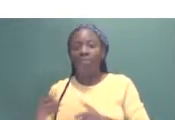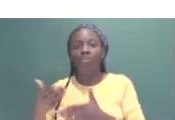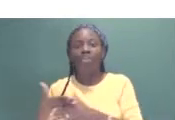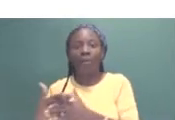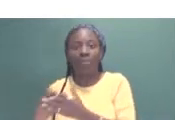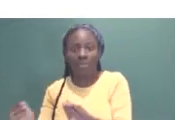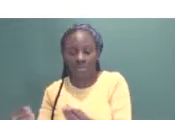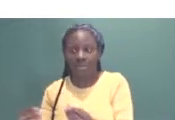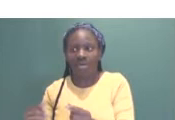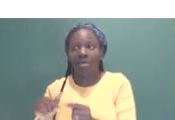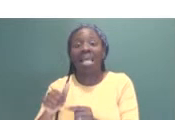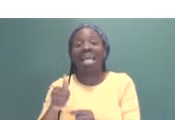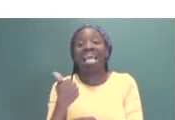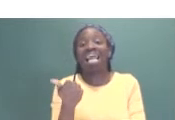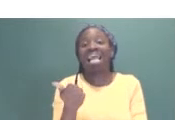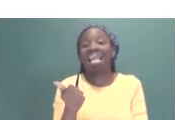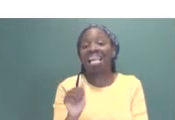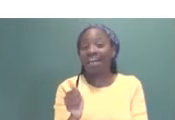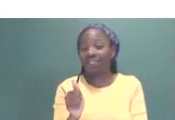that